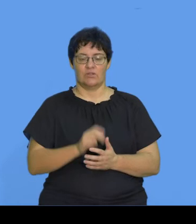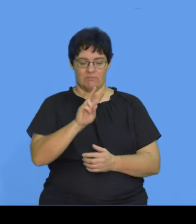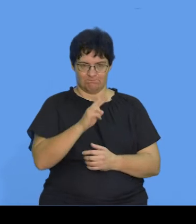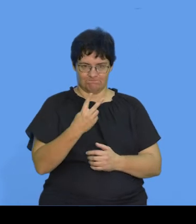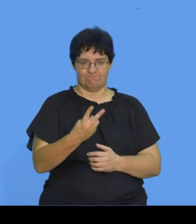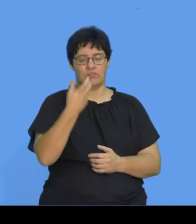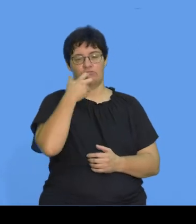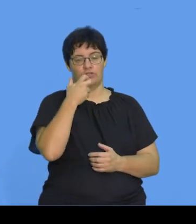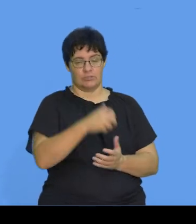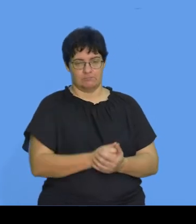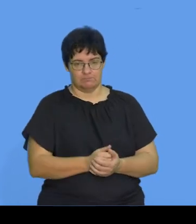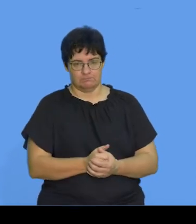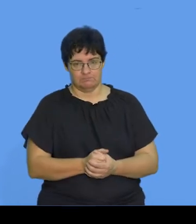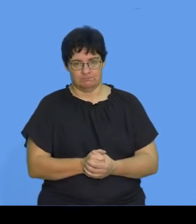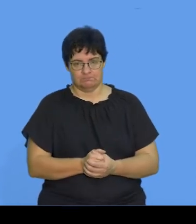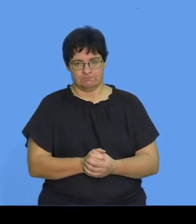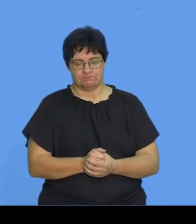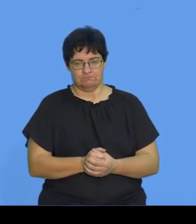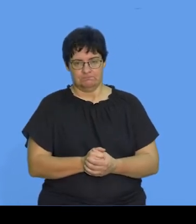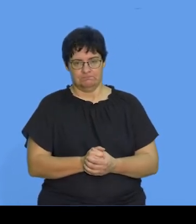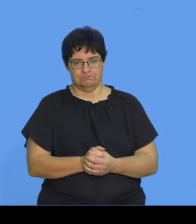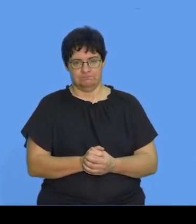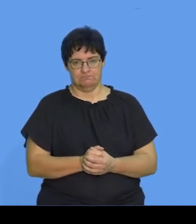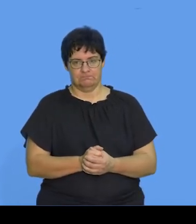to replace it with fruit.